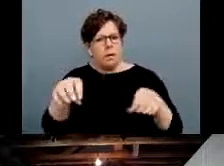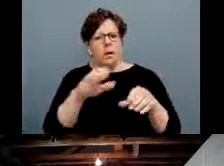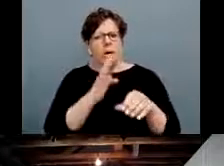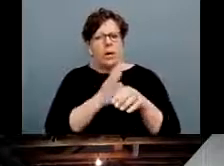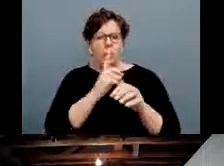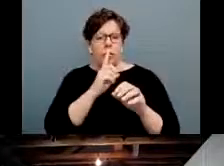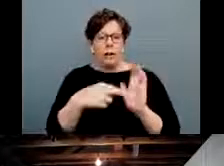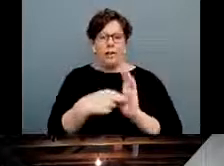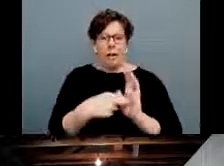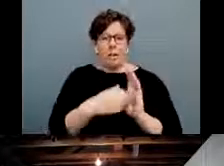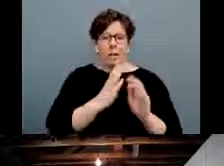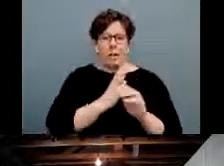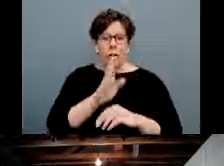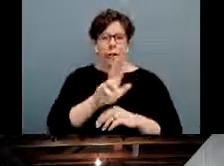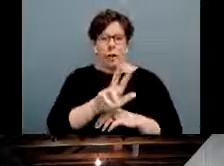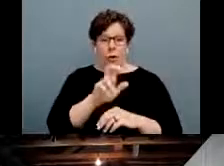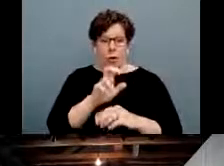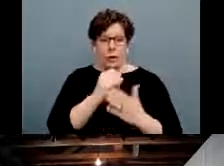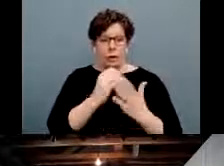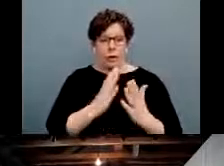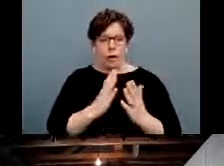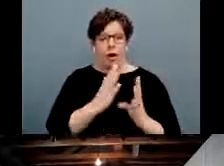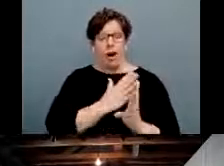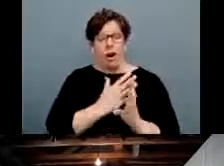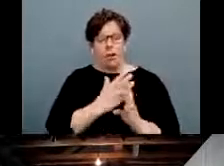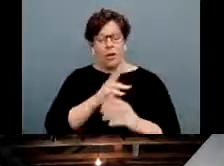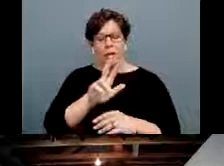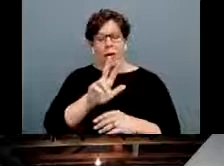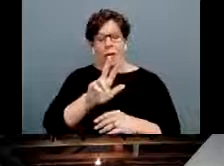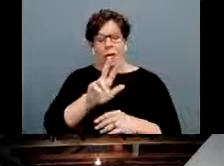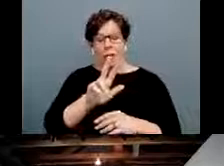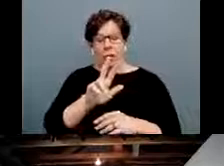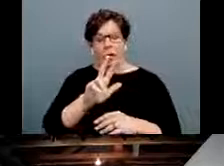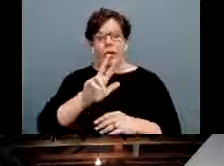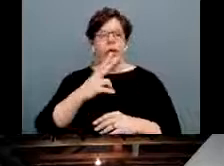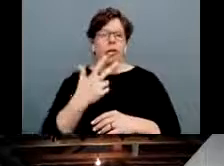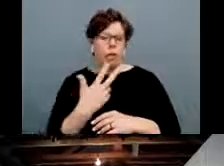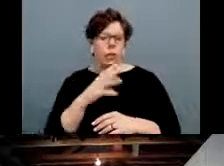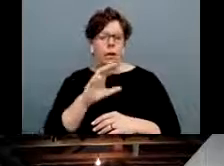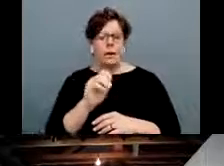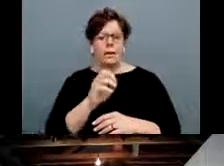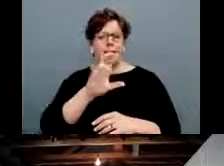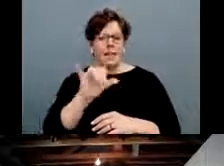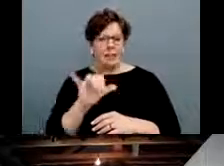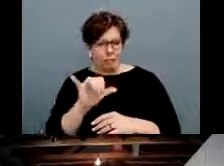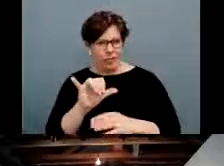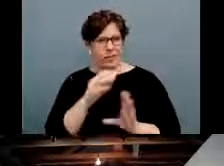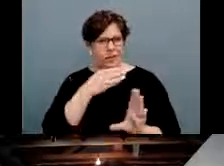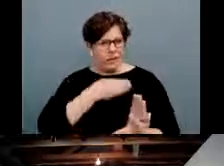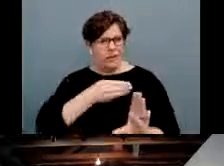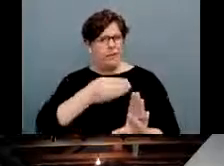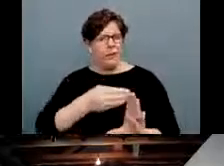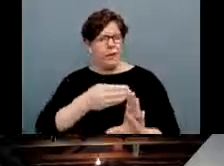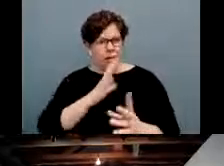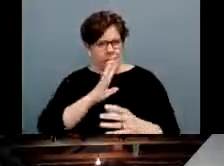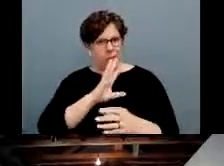300 artists spanning 3 centuries into the 21st century. And I think what we hope it does is